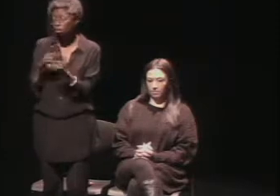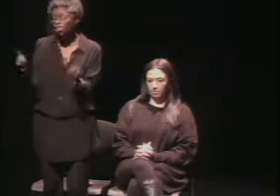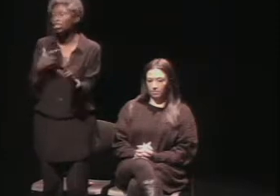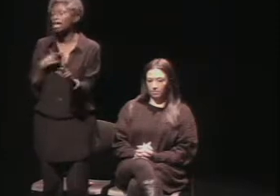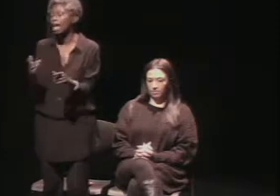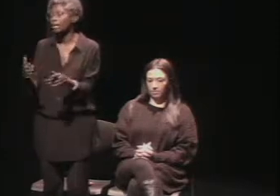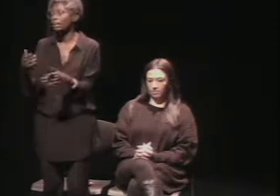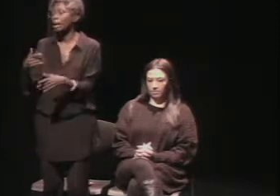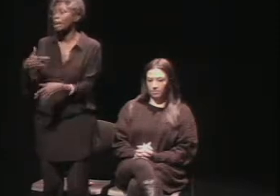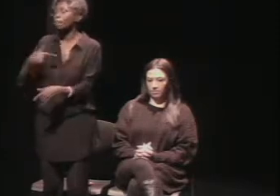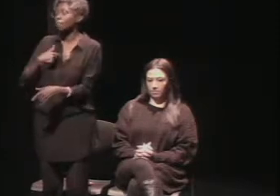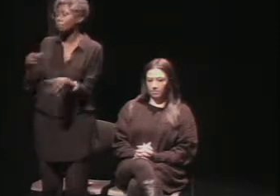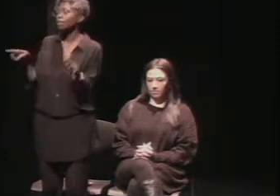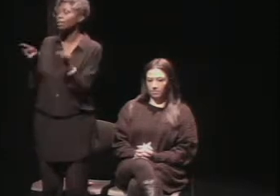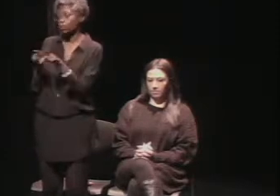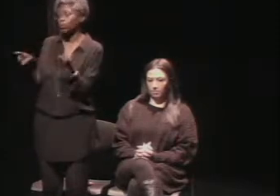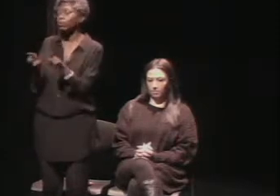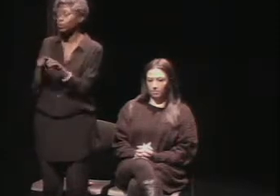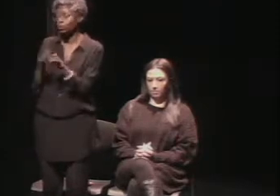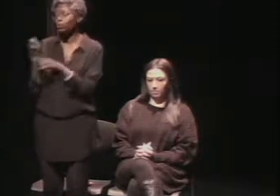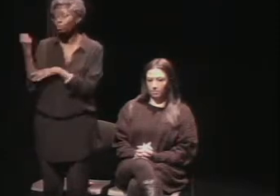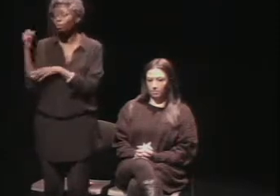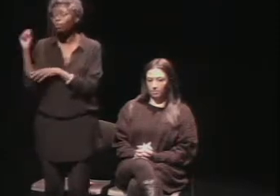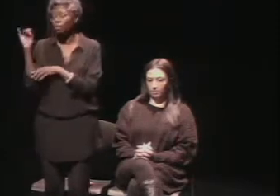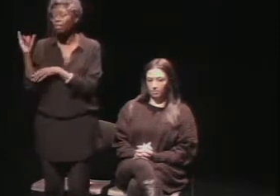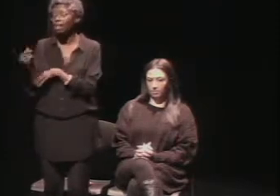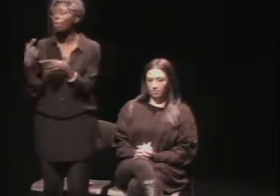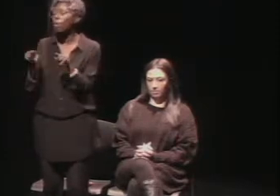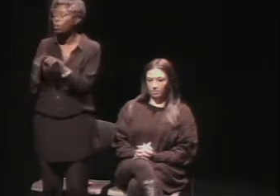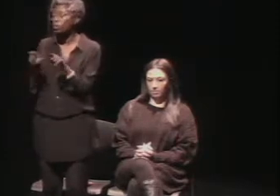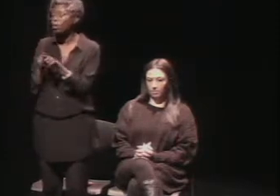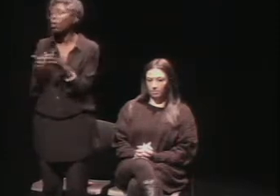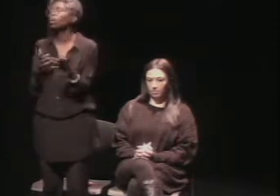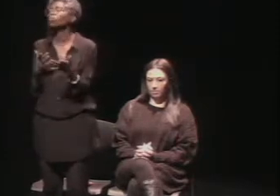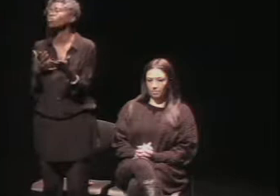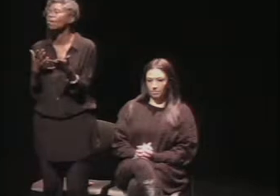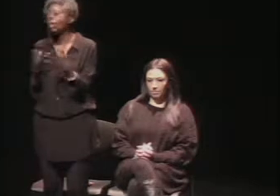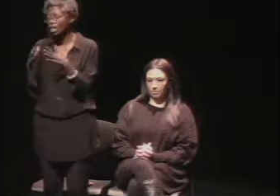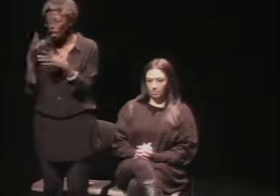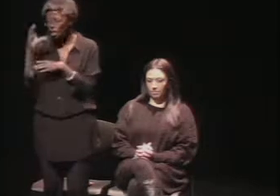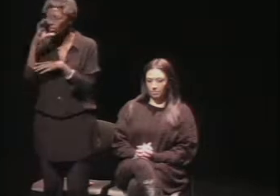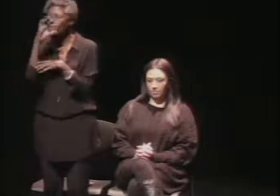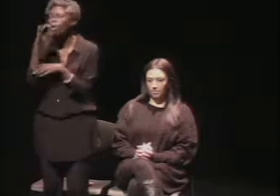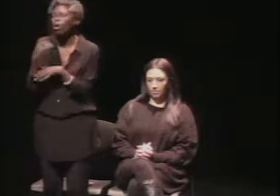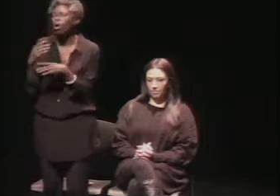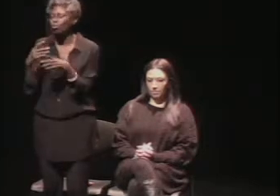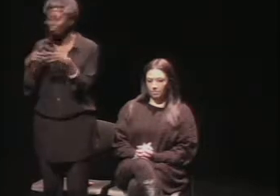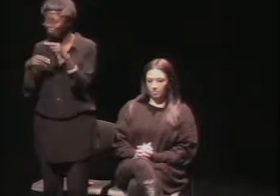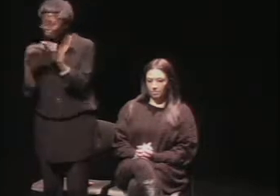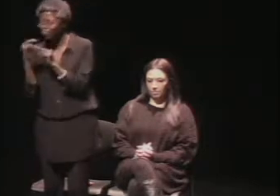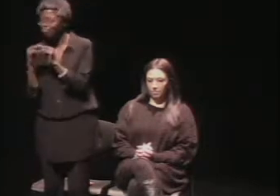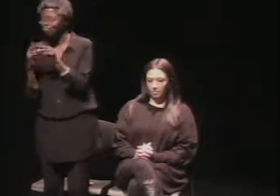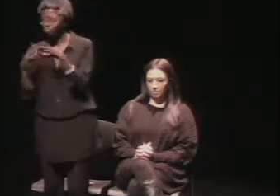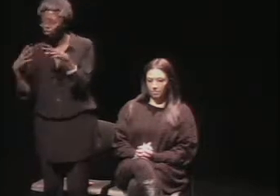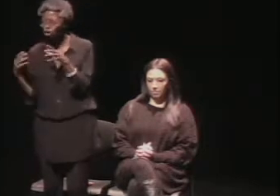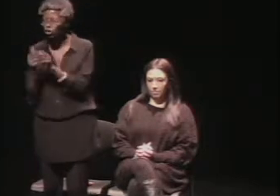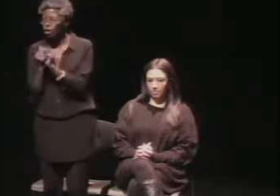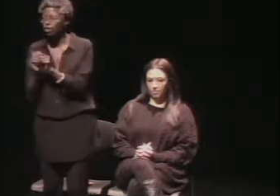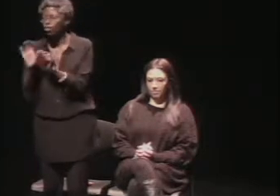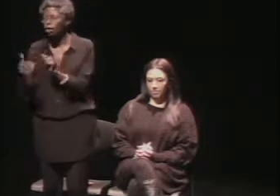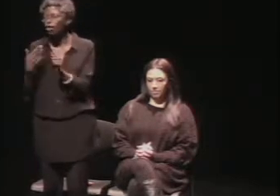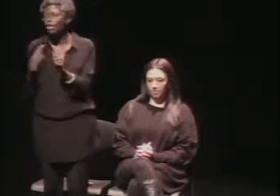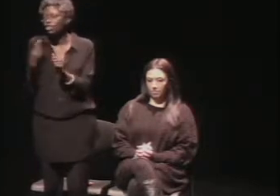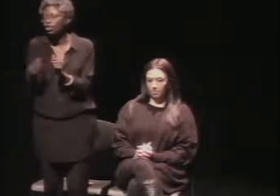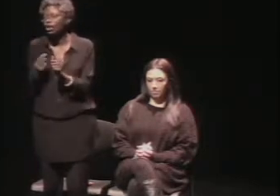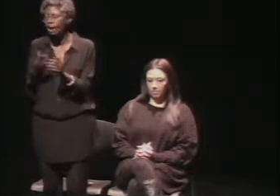also discuss exploring crafting, they will also explore crafting your own history and the kind of care necessary for honesty,